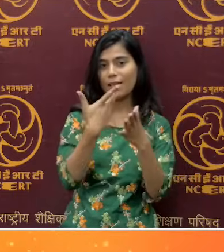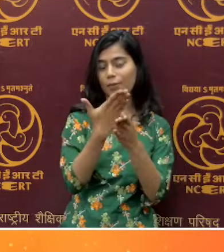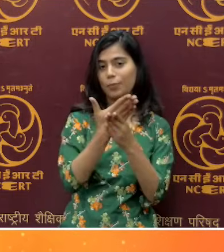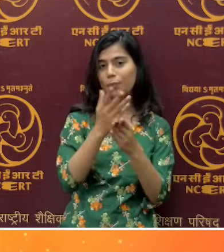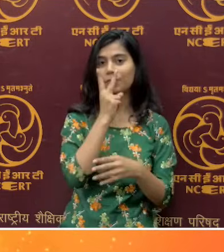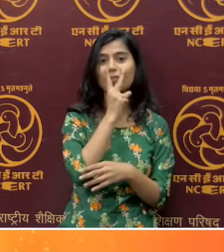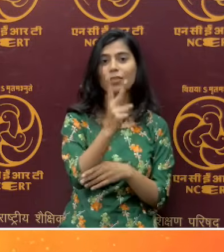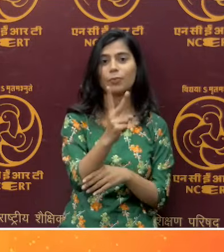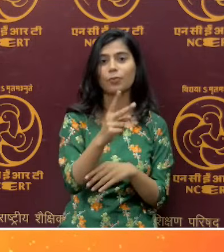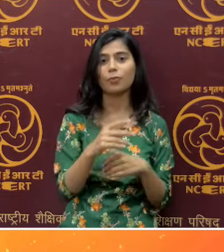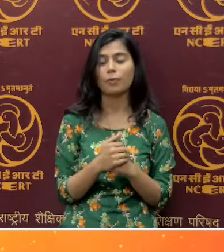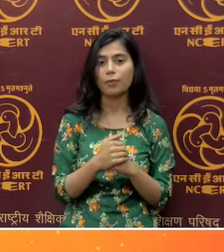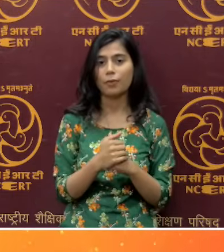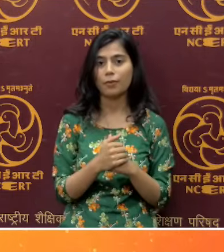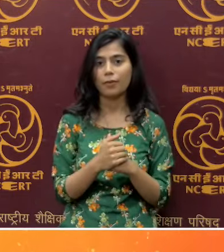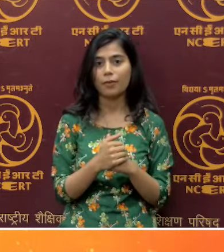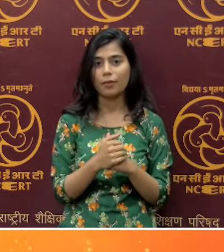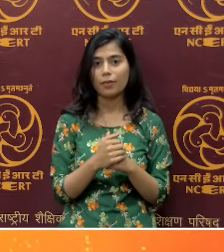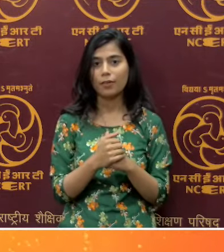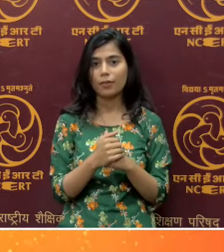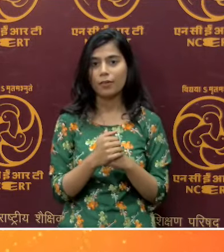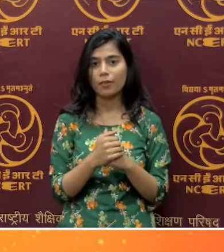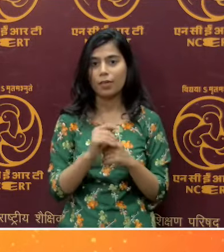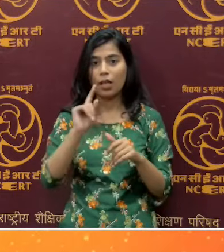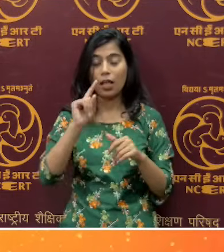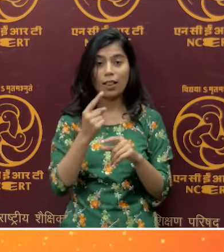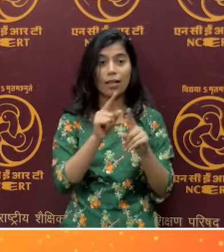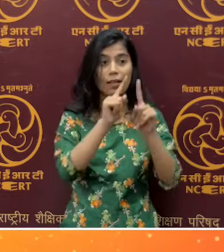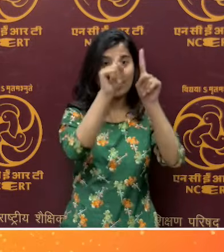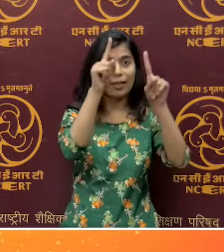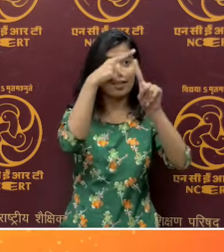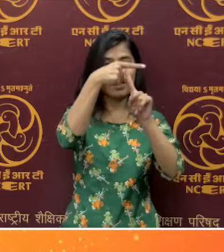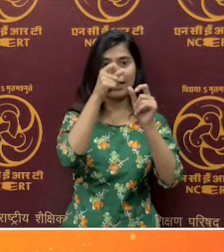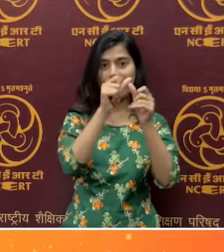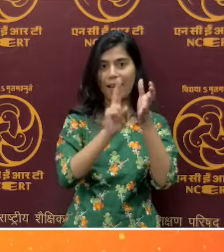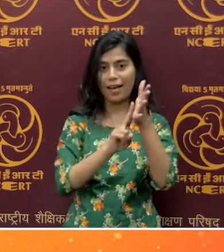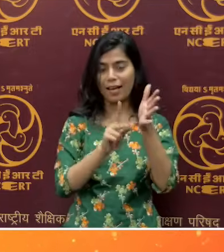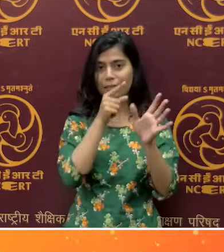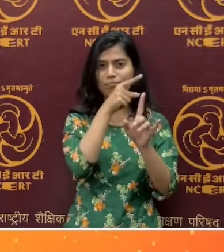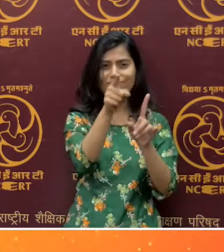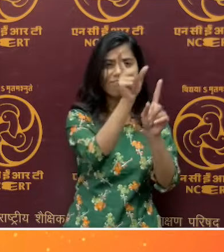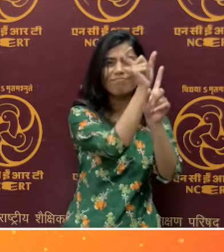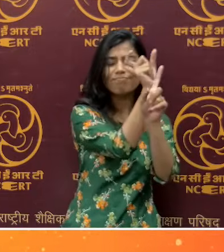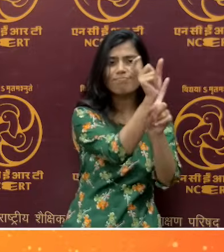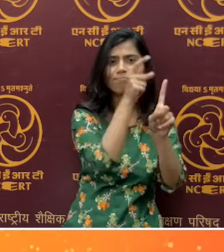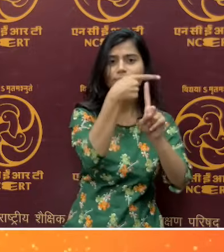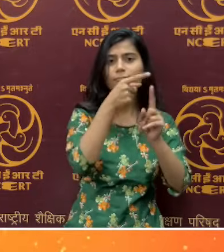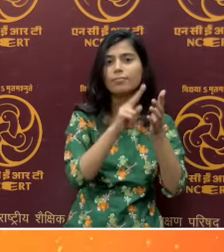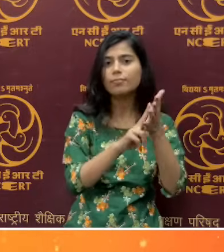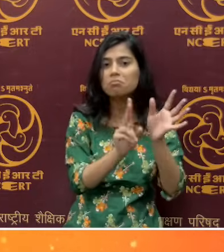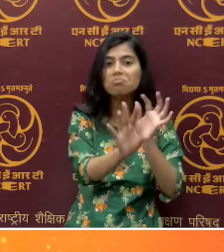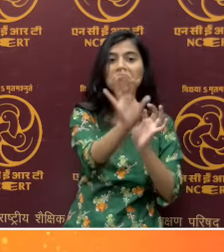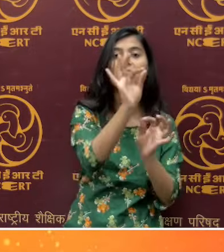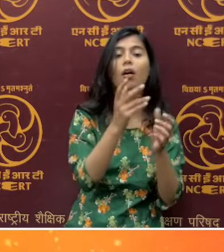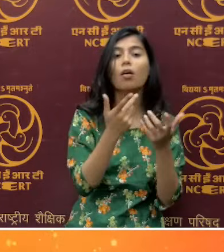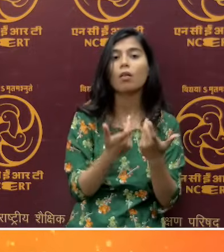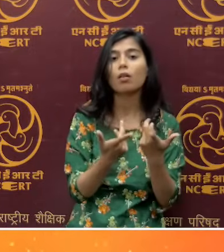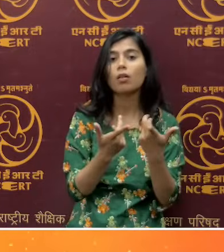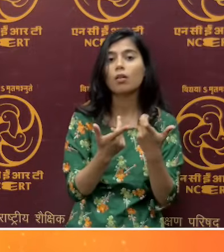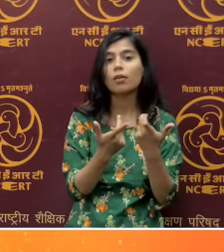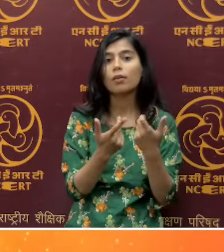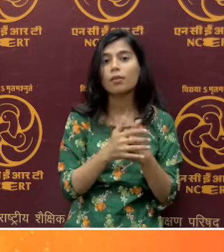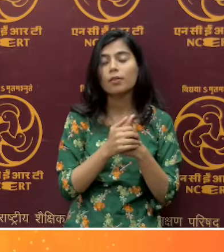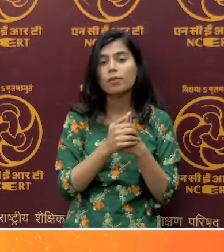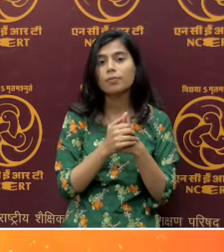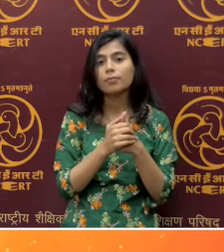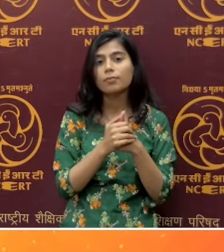see this file. Currently, I won't be able to open it because it required a specific tool. So once you click on generate, it will be